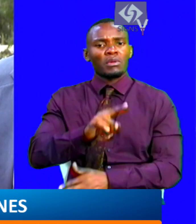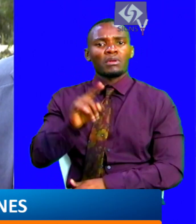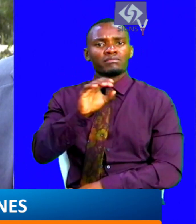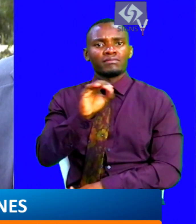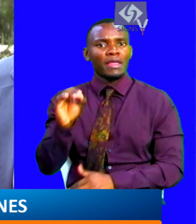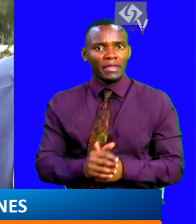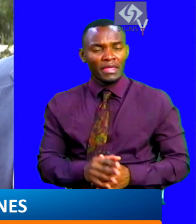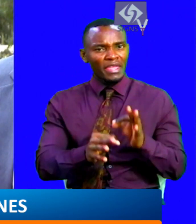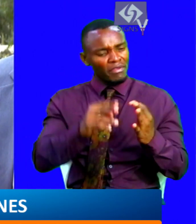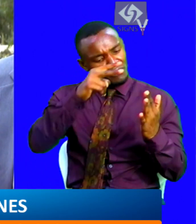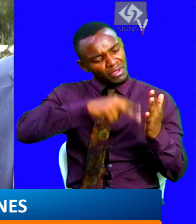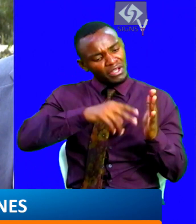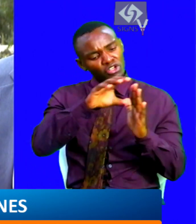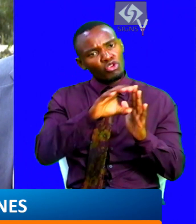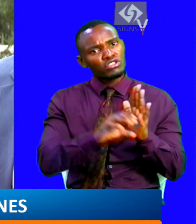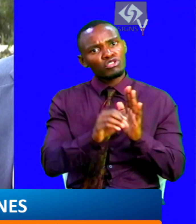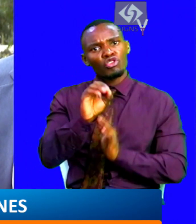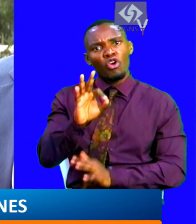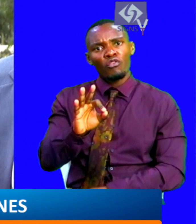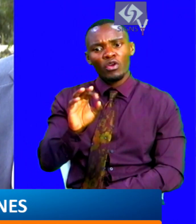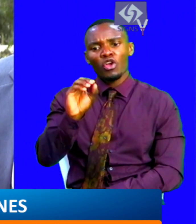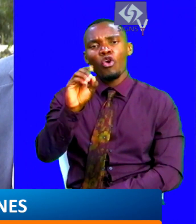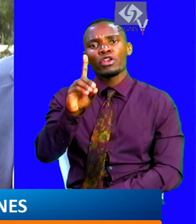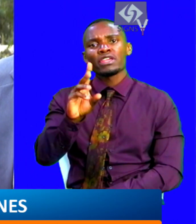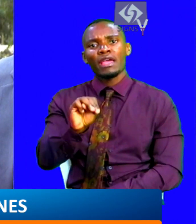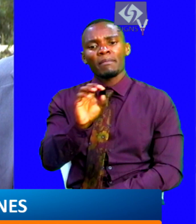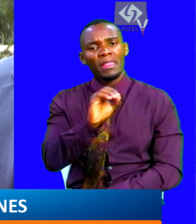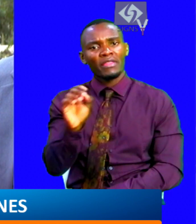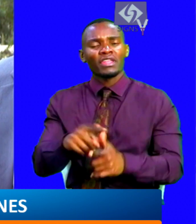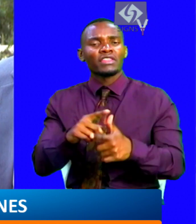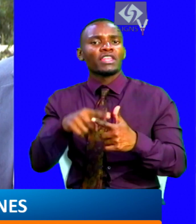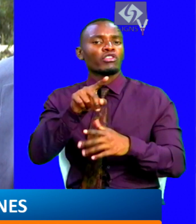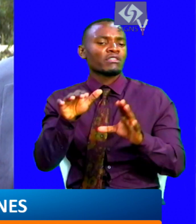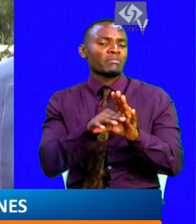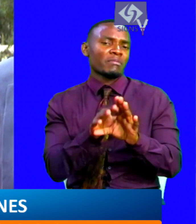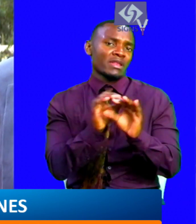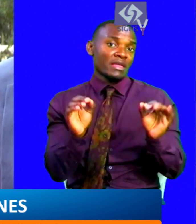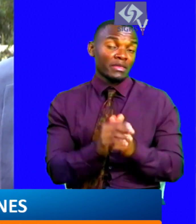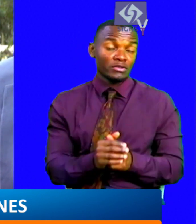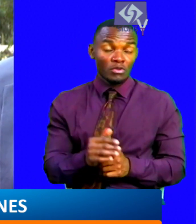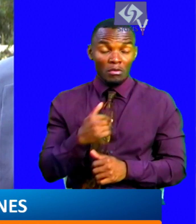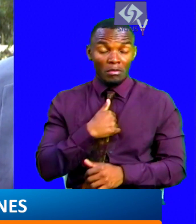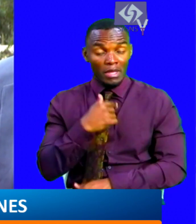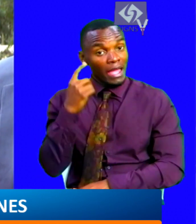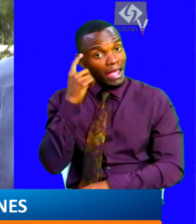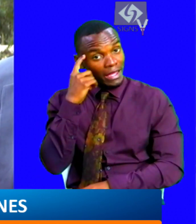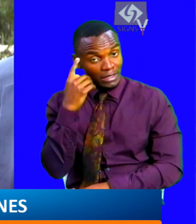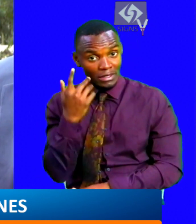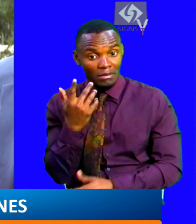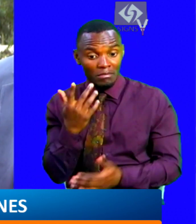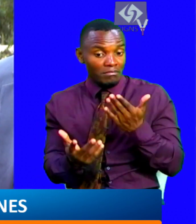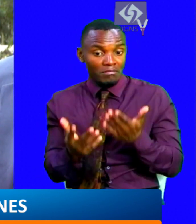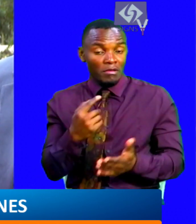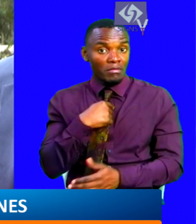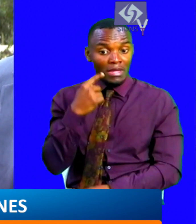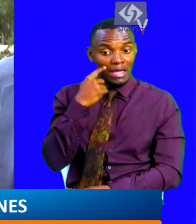lawyer who is an ODM member so that we file submission within 7 minutes. That is not in order. If you haven't read the constitution